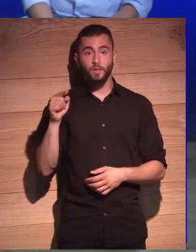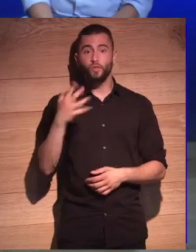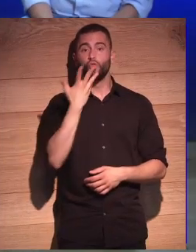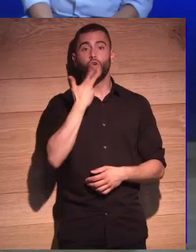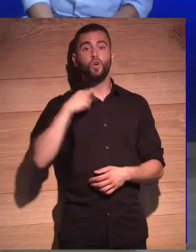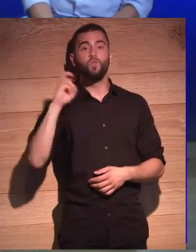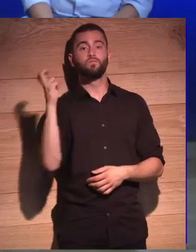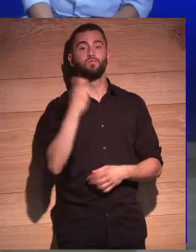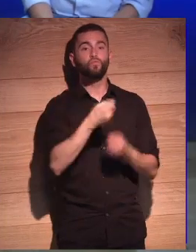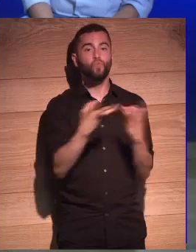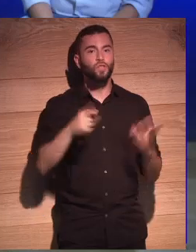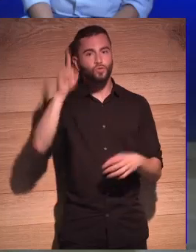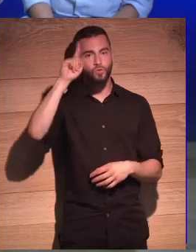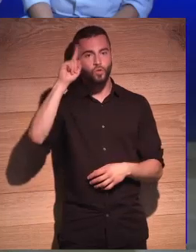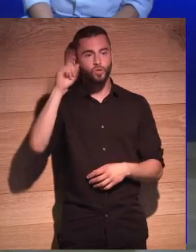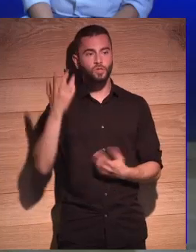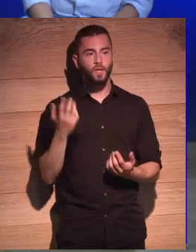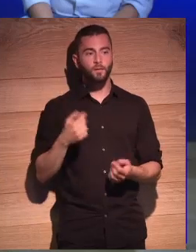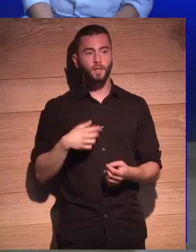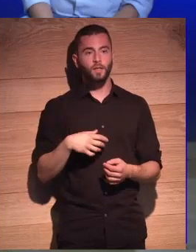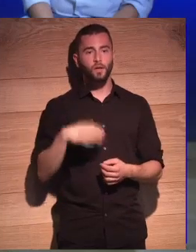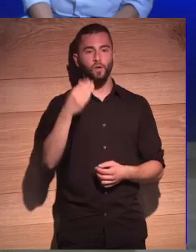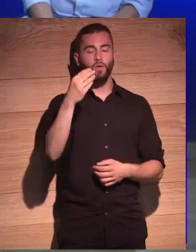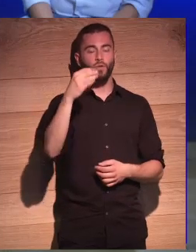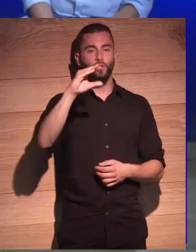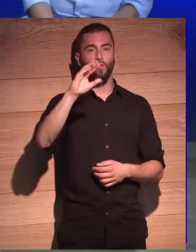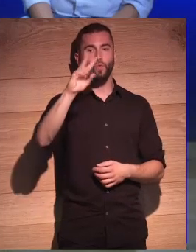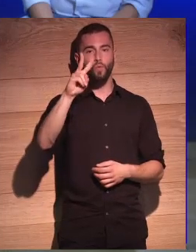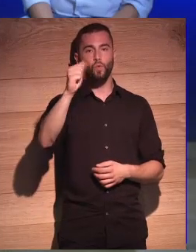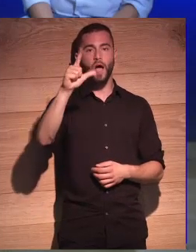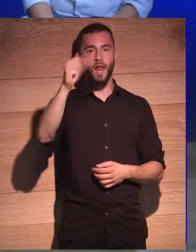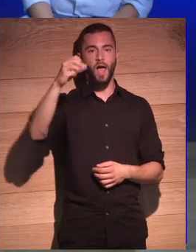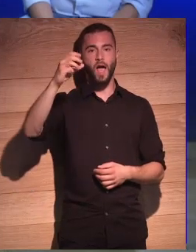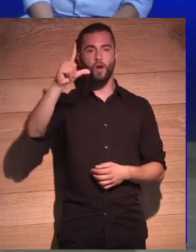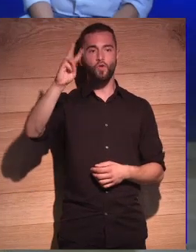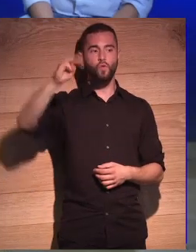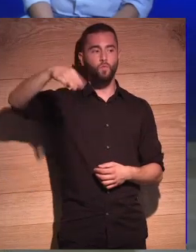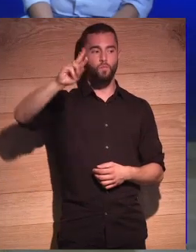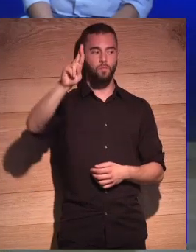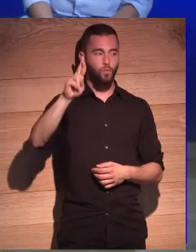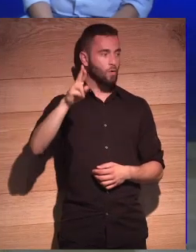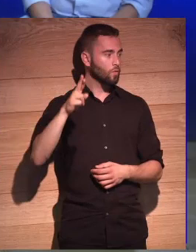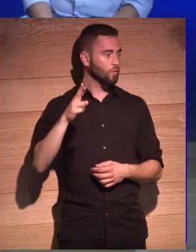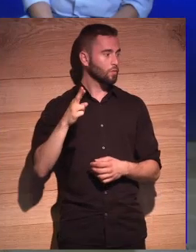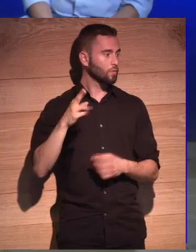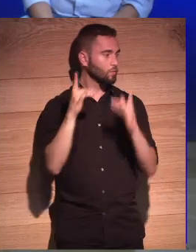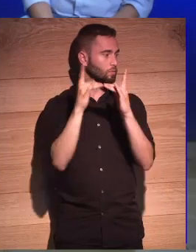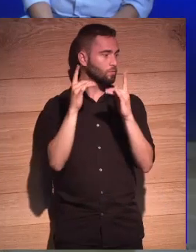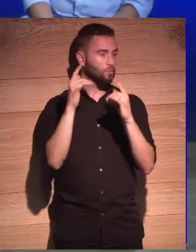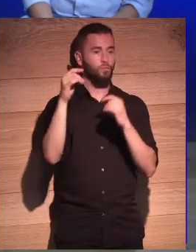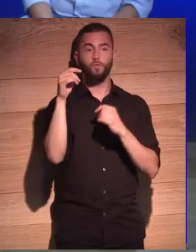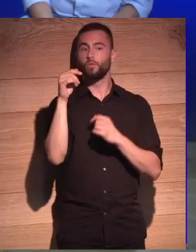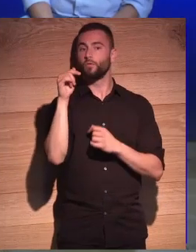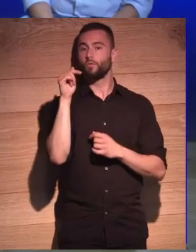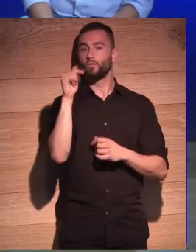around, you are the only strange person there. You cannot see how